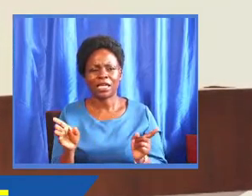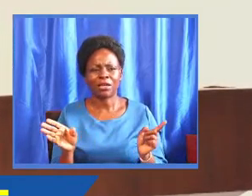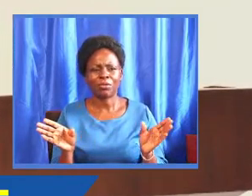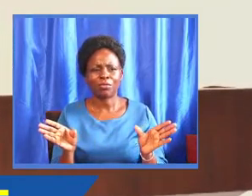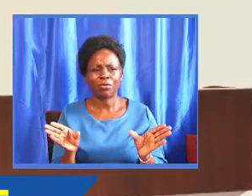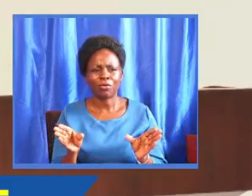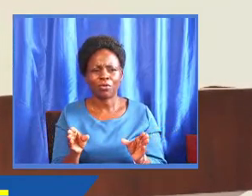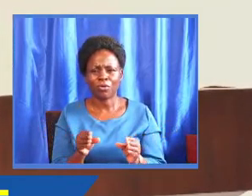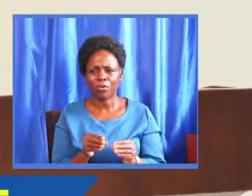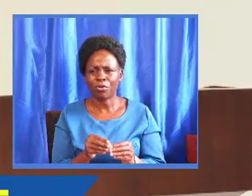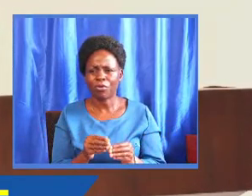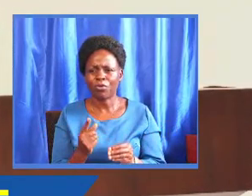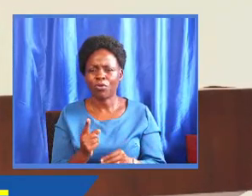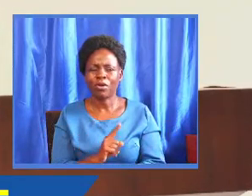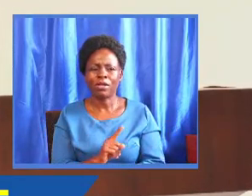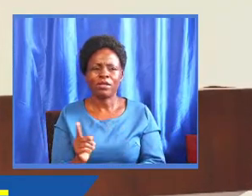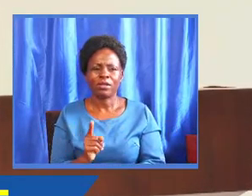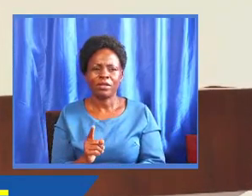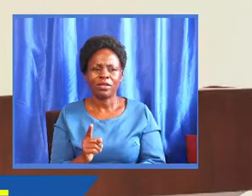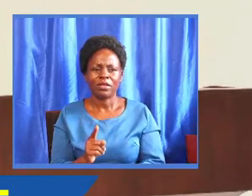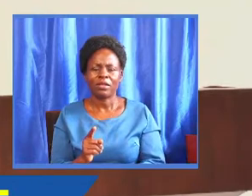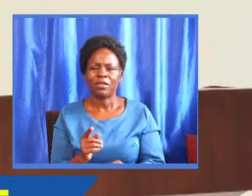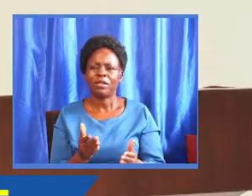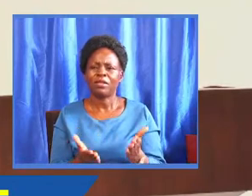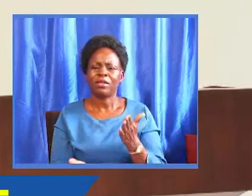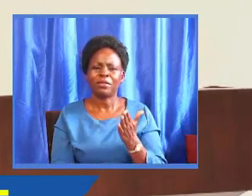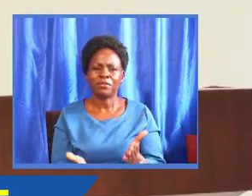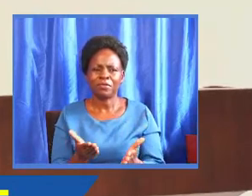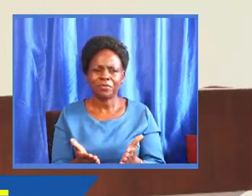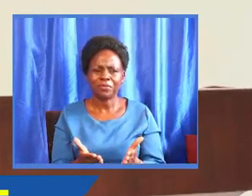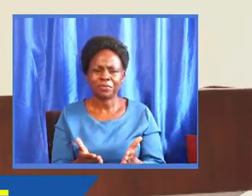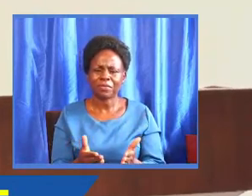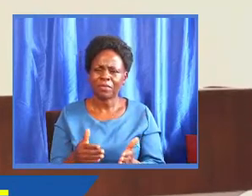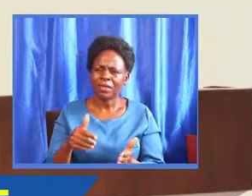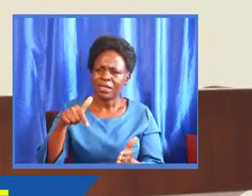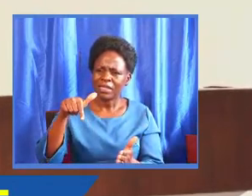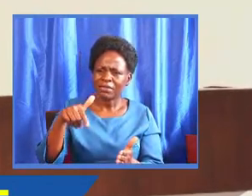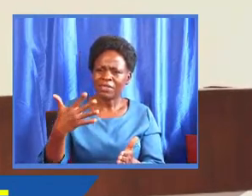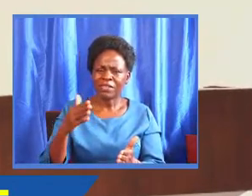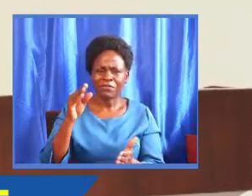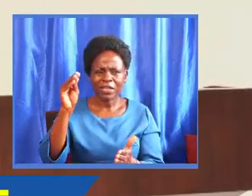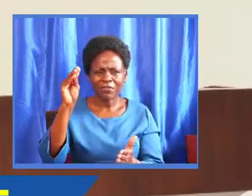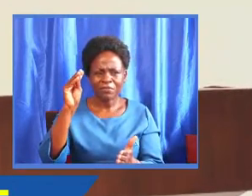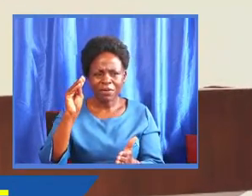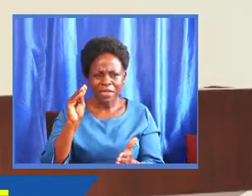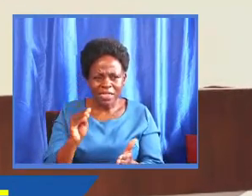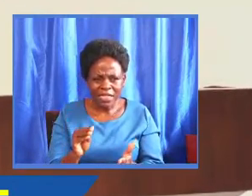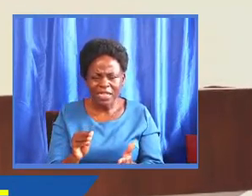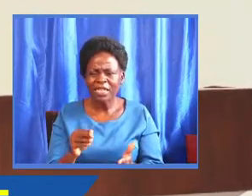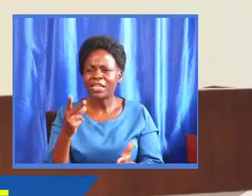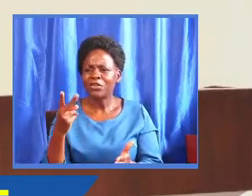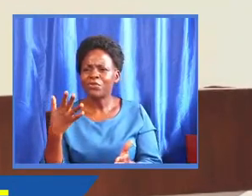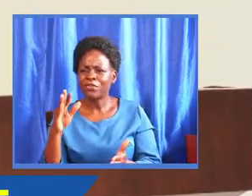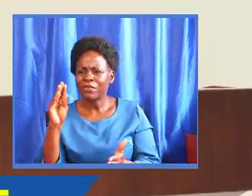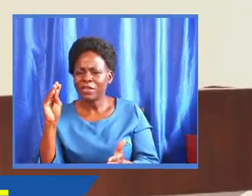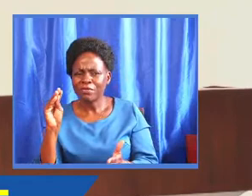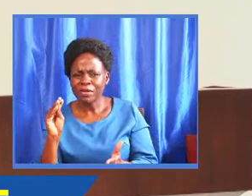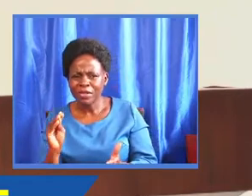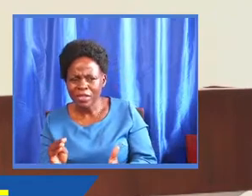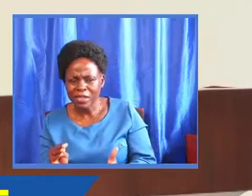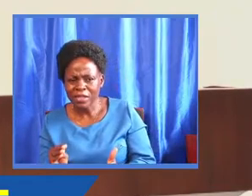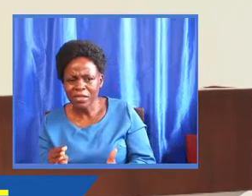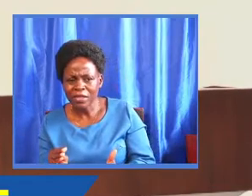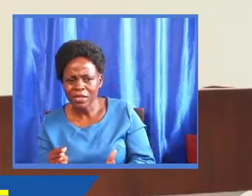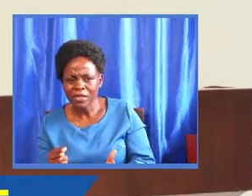bufunze mudakiika ng'emu okugeza ku bitundu 75 n'ebitundu 25